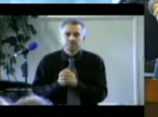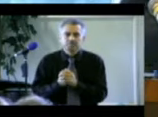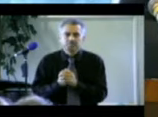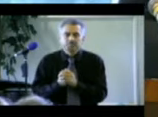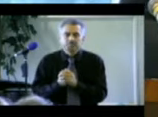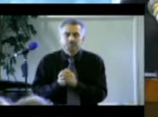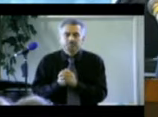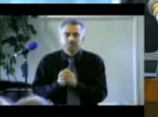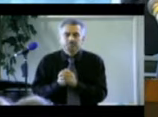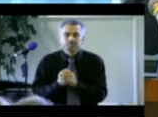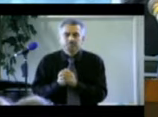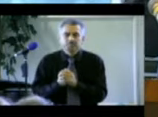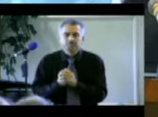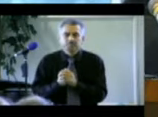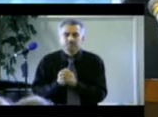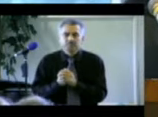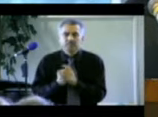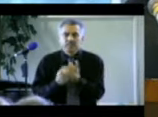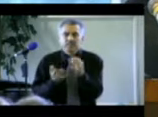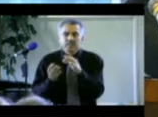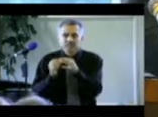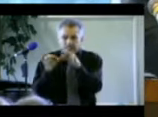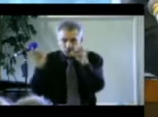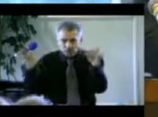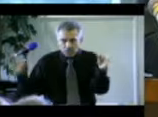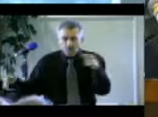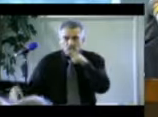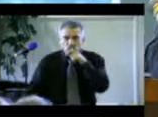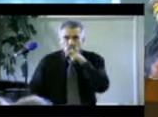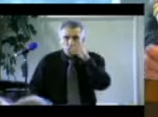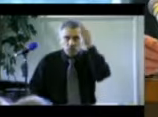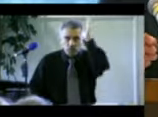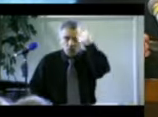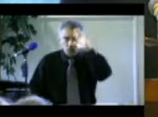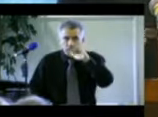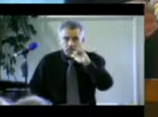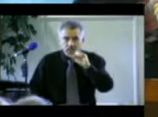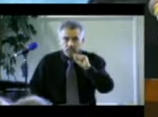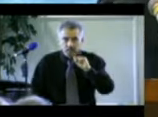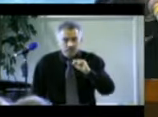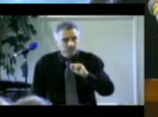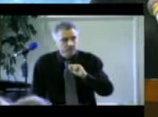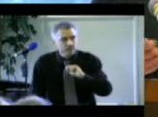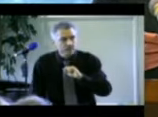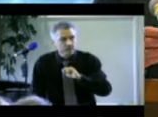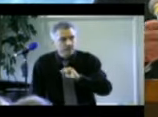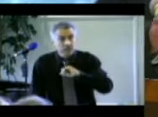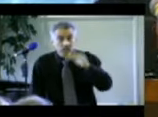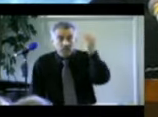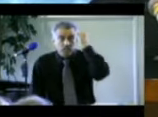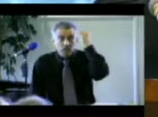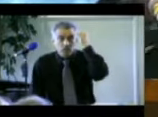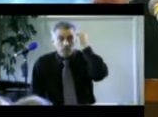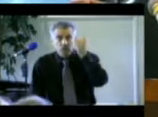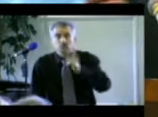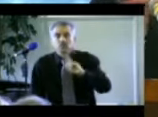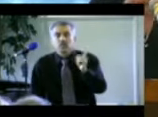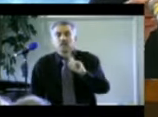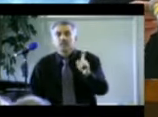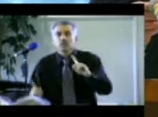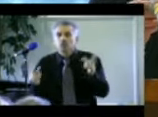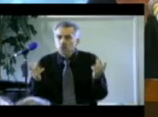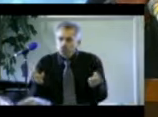it's talking to us, but this is describing who God is. Do you know that wherever you are, whatever